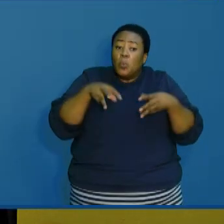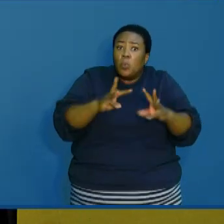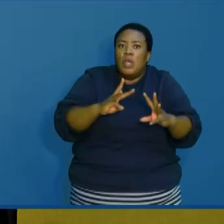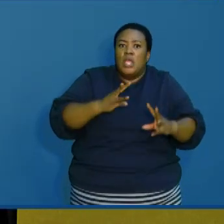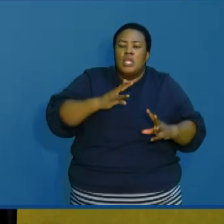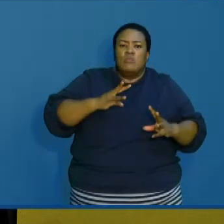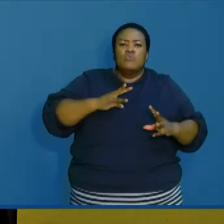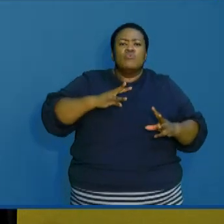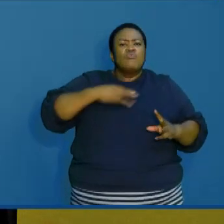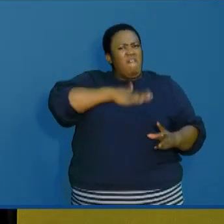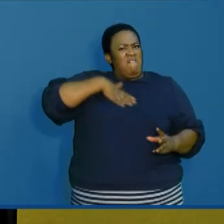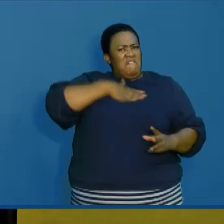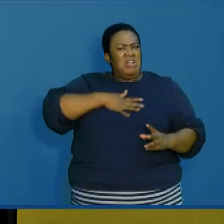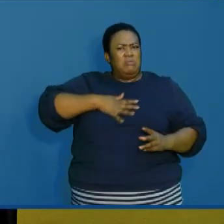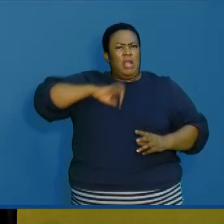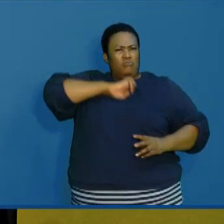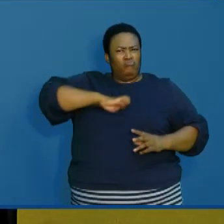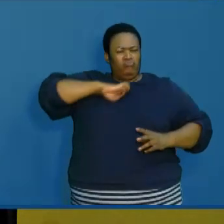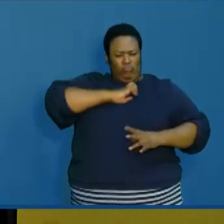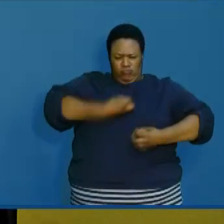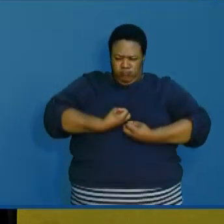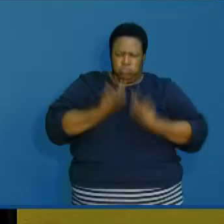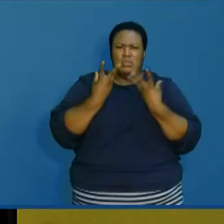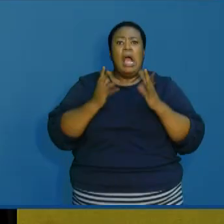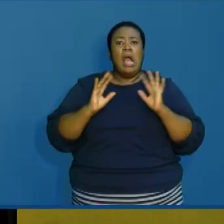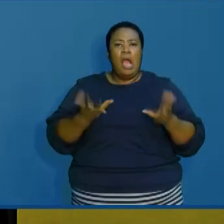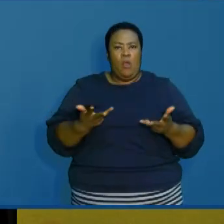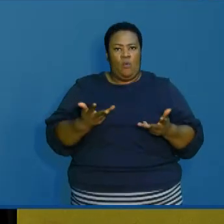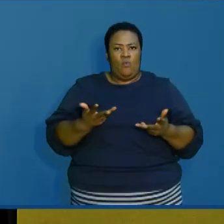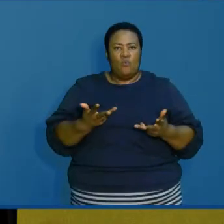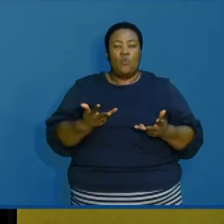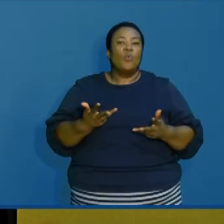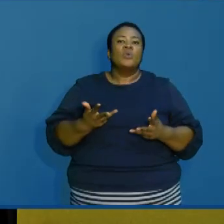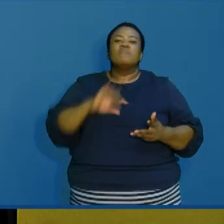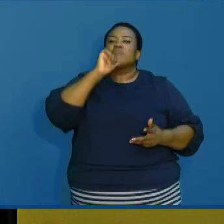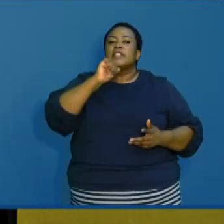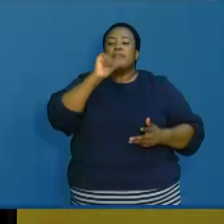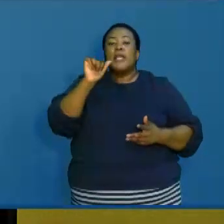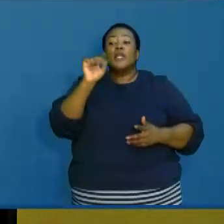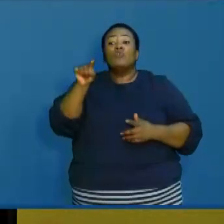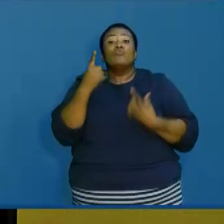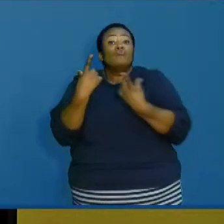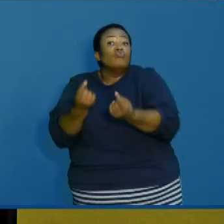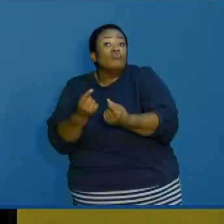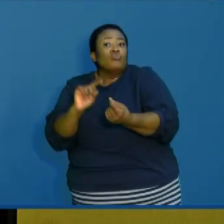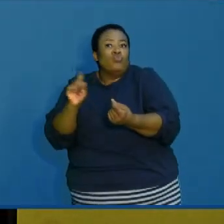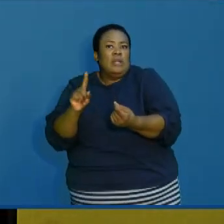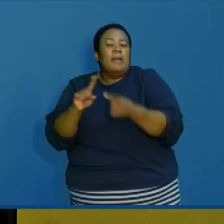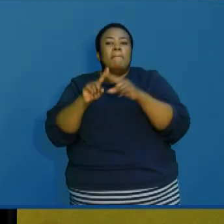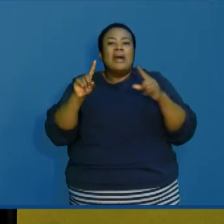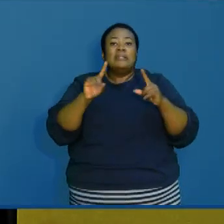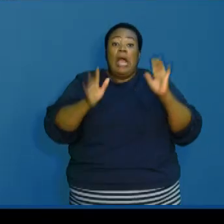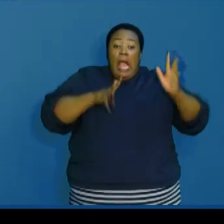bring out when you are talking. It's not about what you are doing when you use tone.